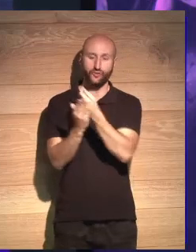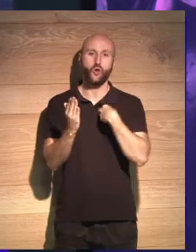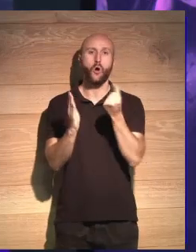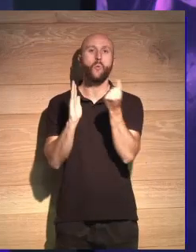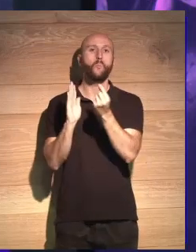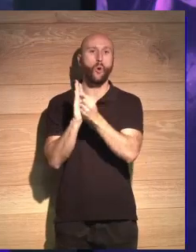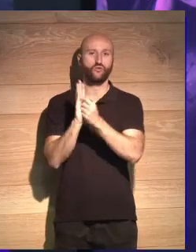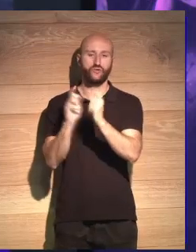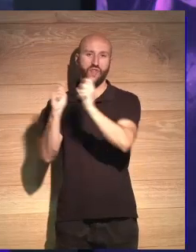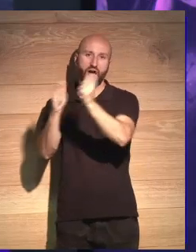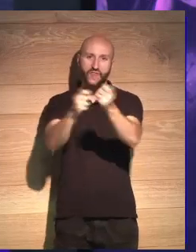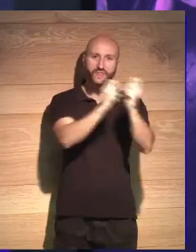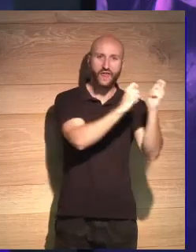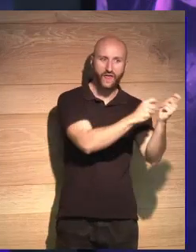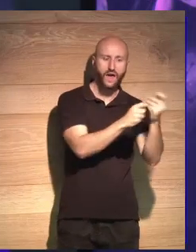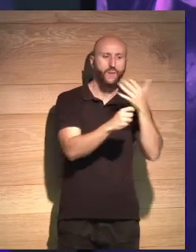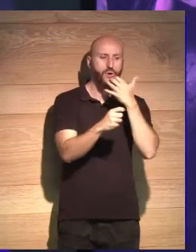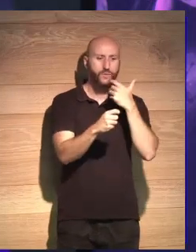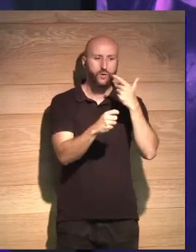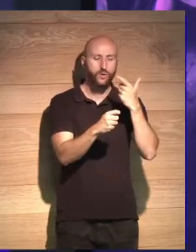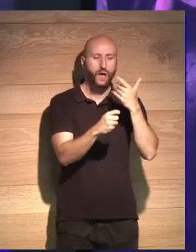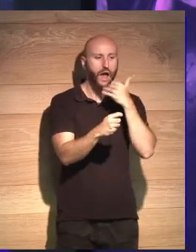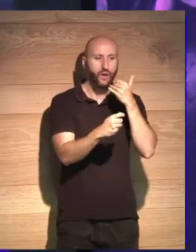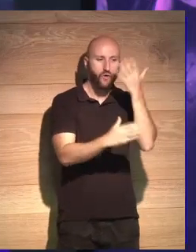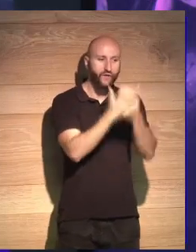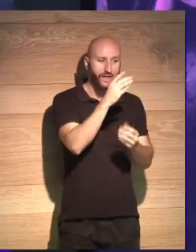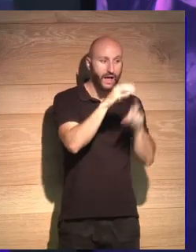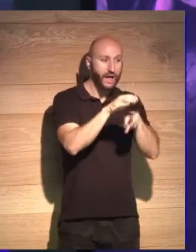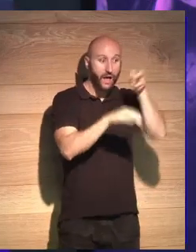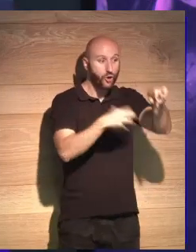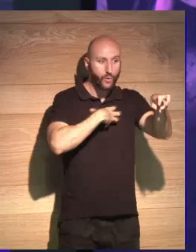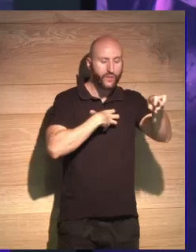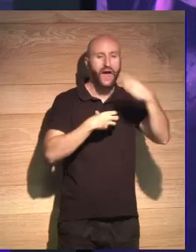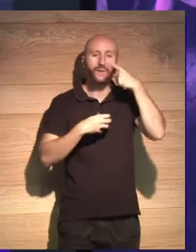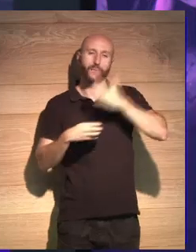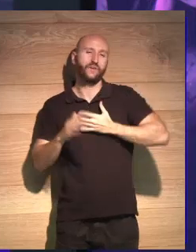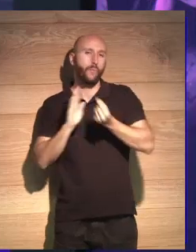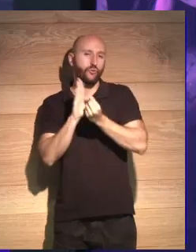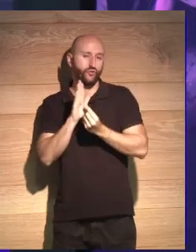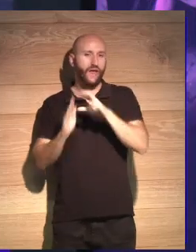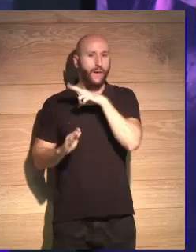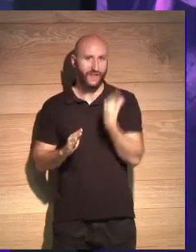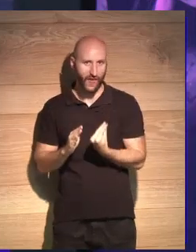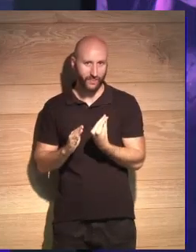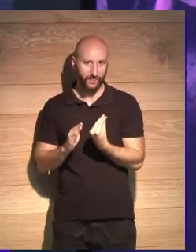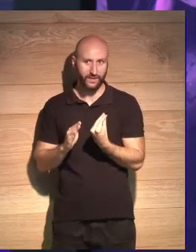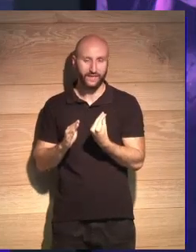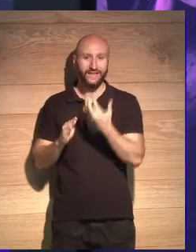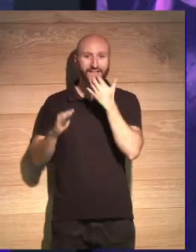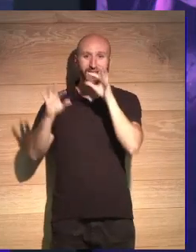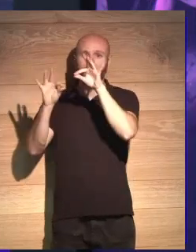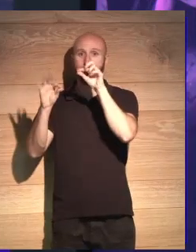and this is about the skills that are given to you by the designer, and you have to say, okay, I'm not doing very well on this skill. Why is